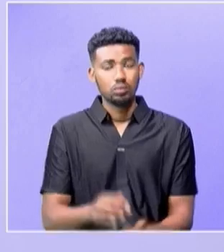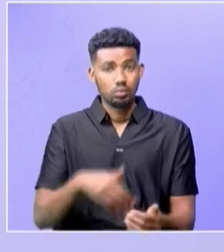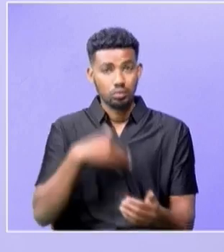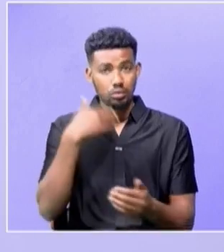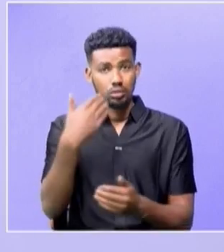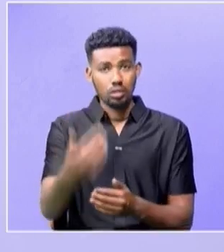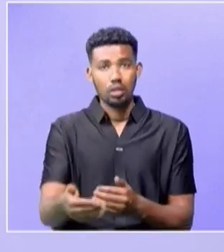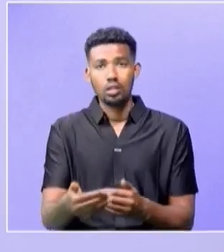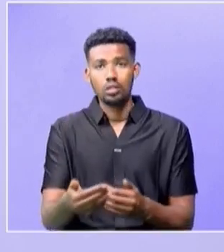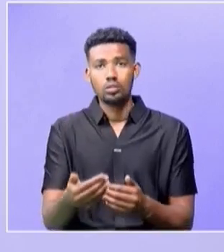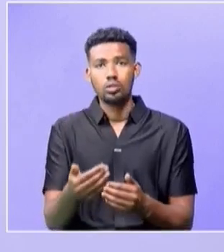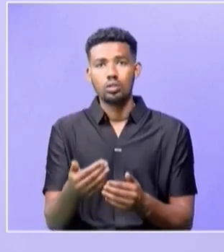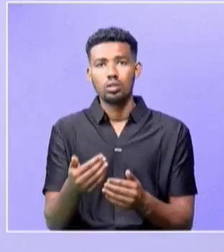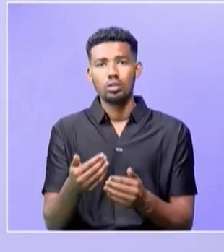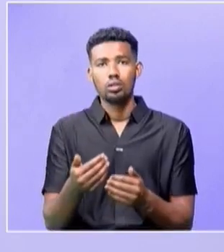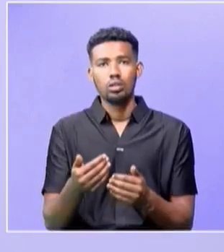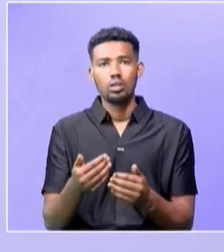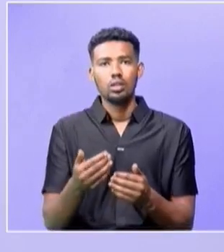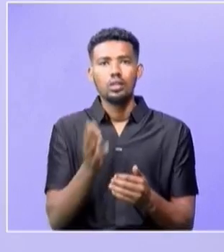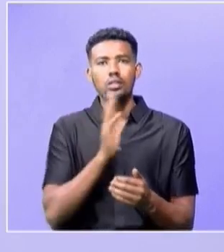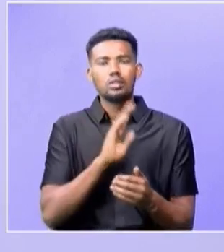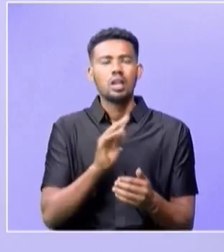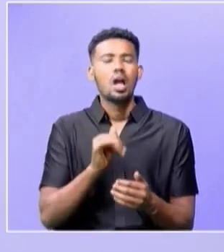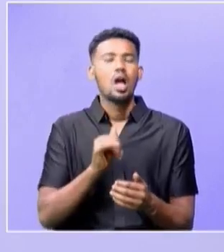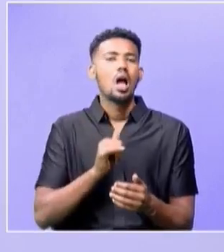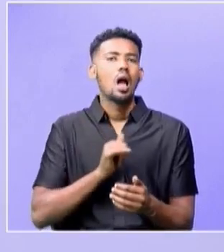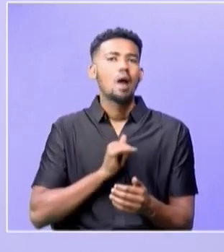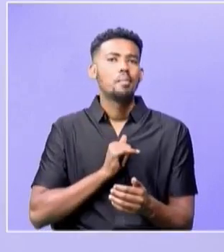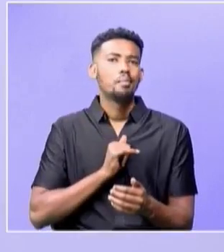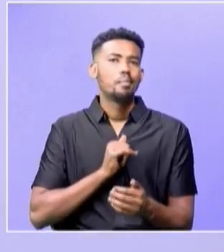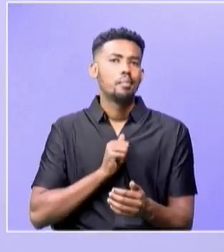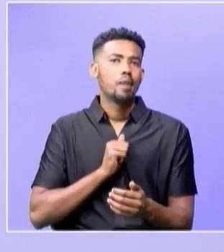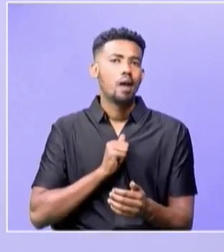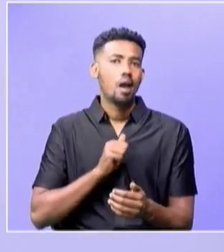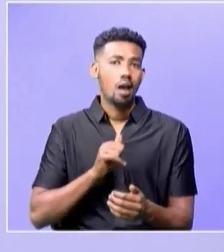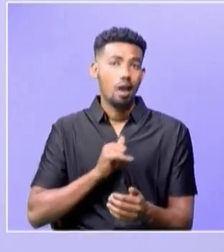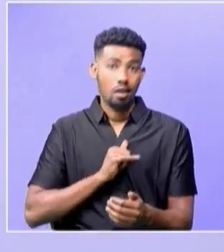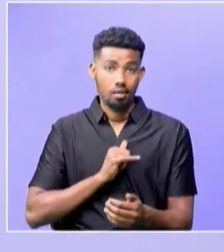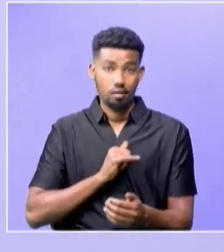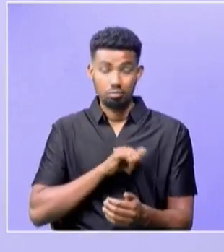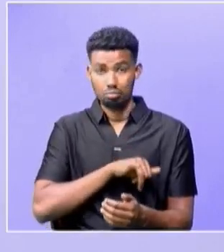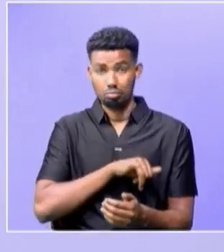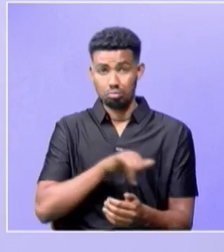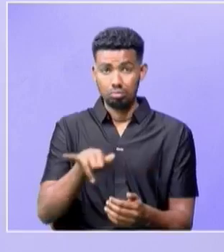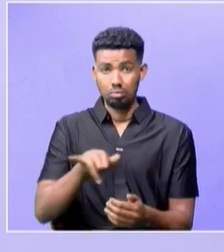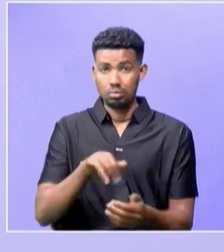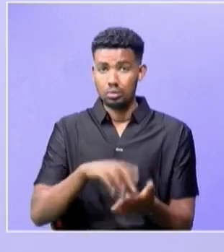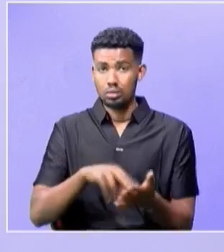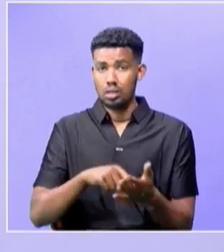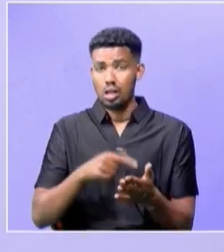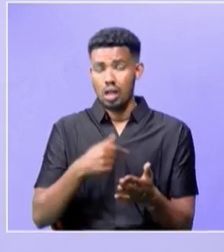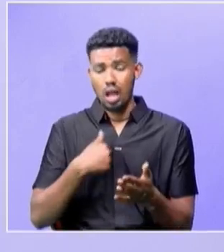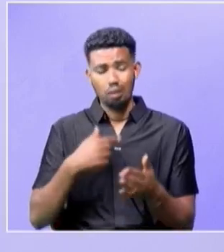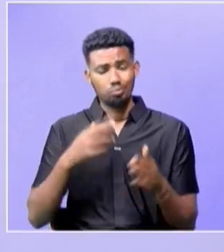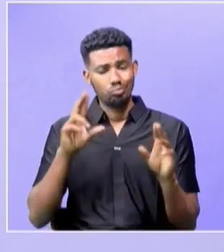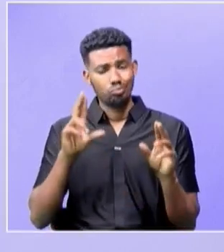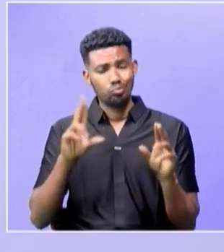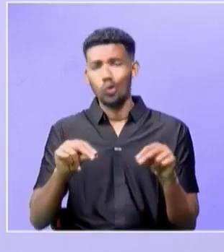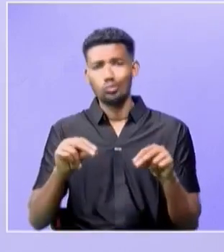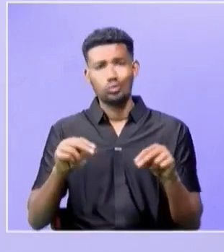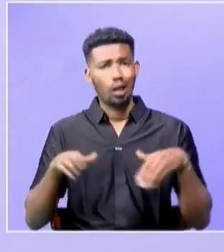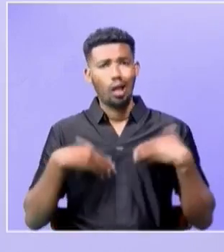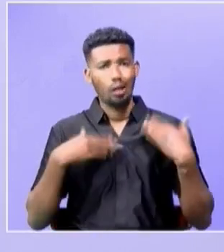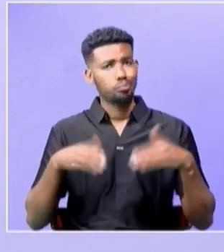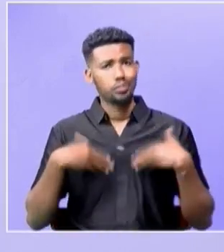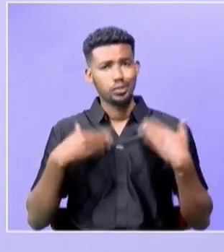is neither am I. Neither am I. For example, if your friend said, I'm not happy. I'm not